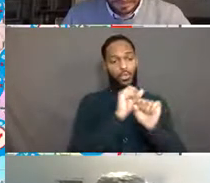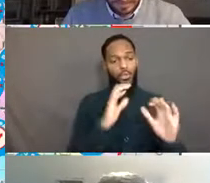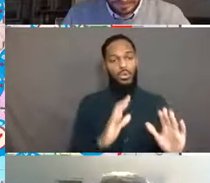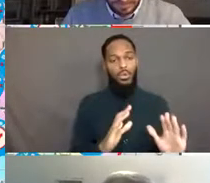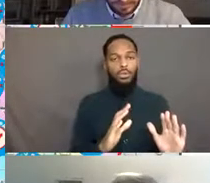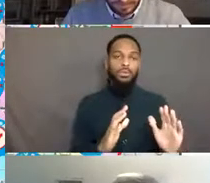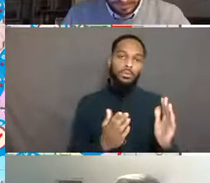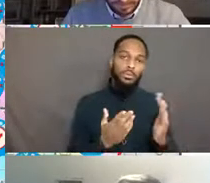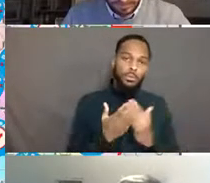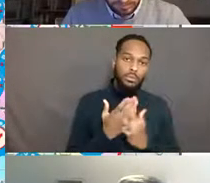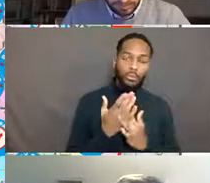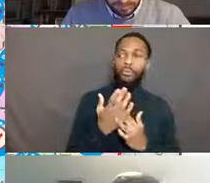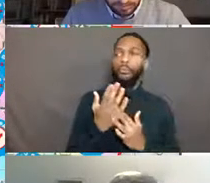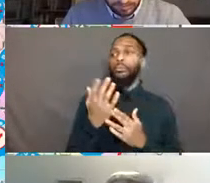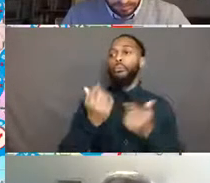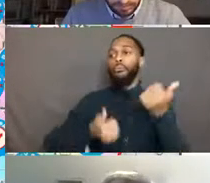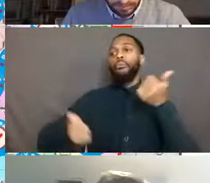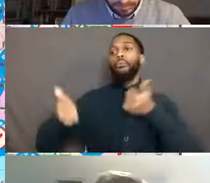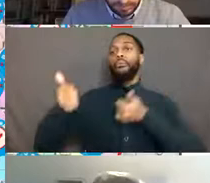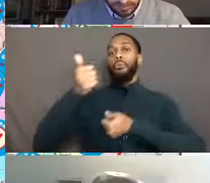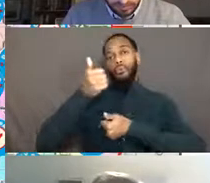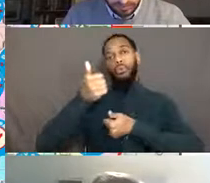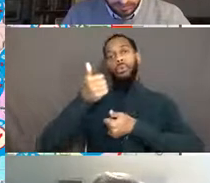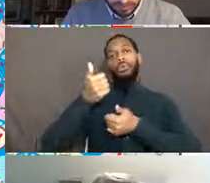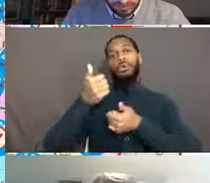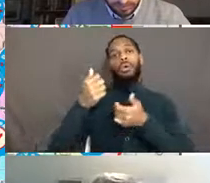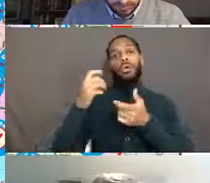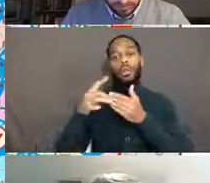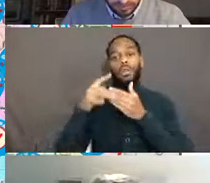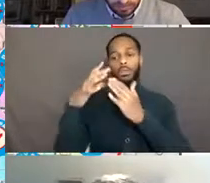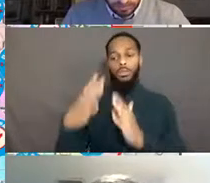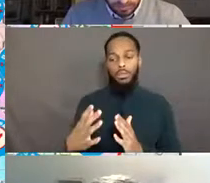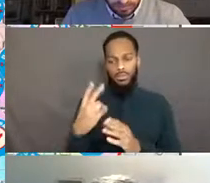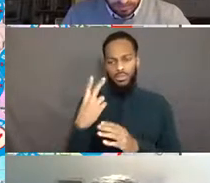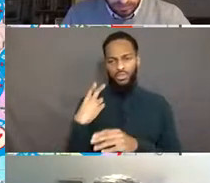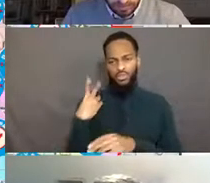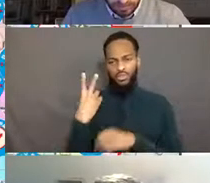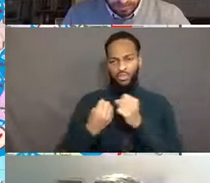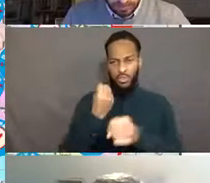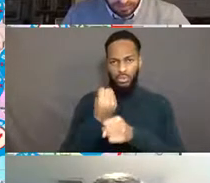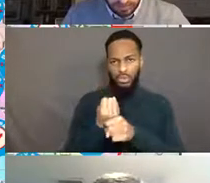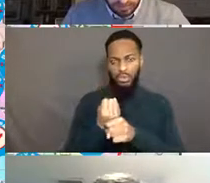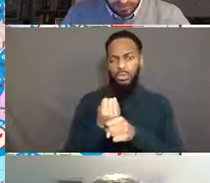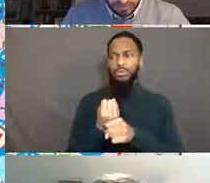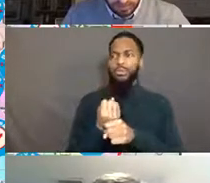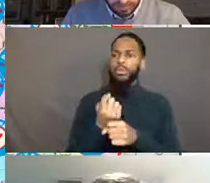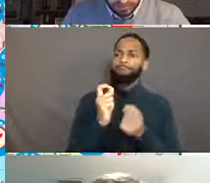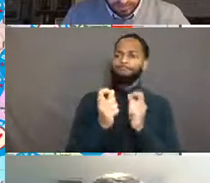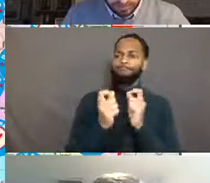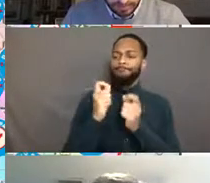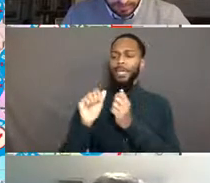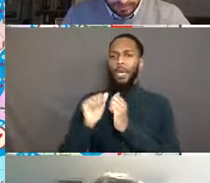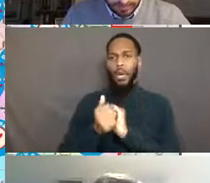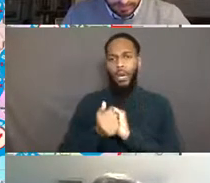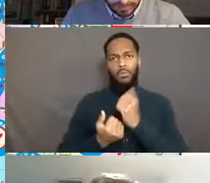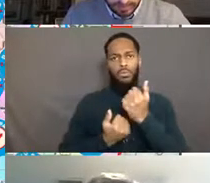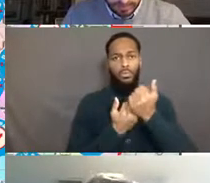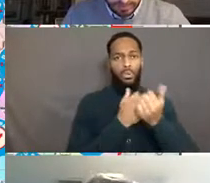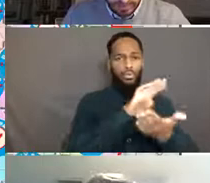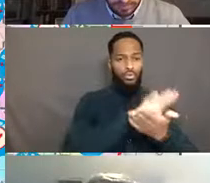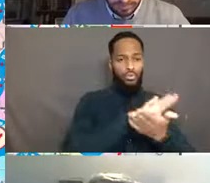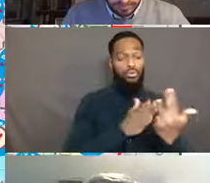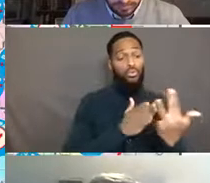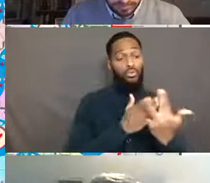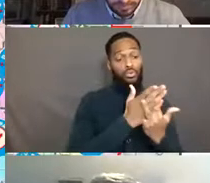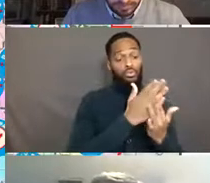superintendent's leadership over the last 2 years, we've reorganized how we support schools via school communities. So